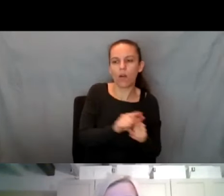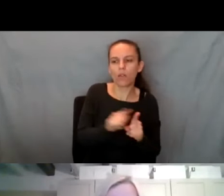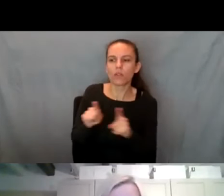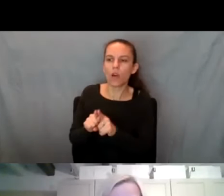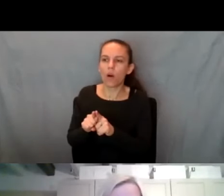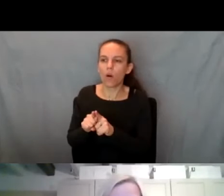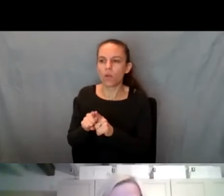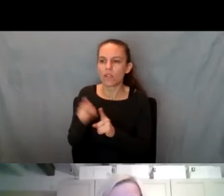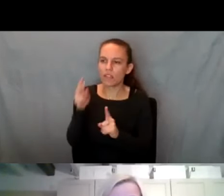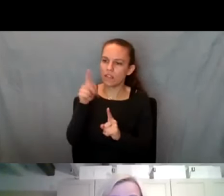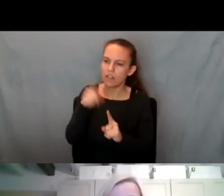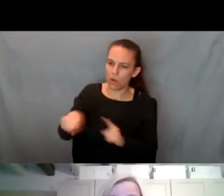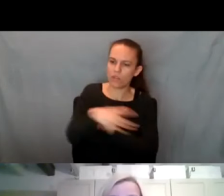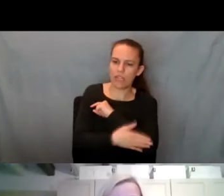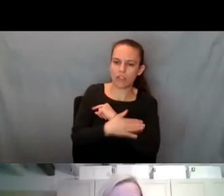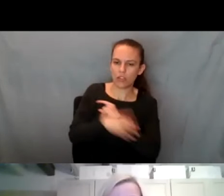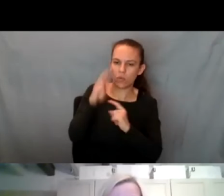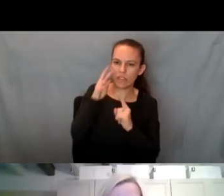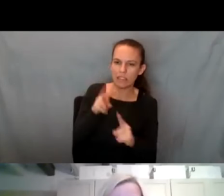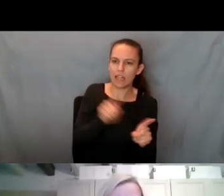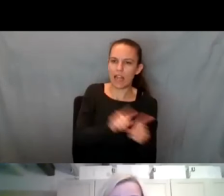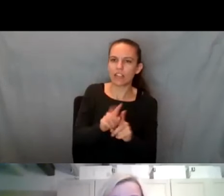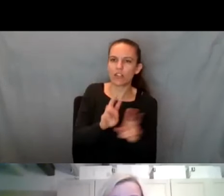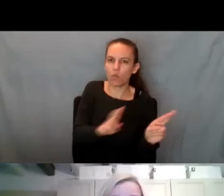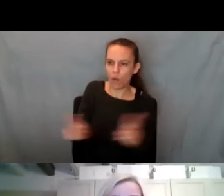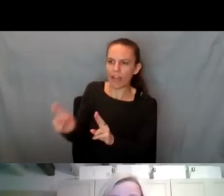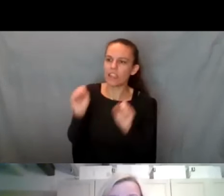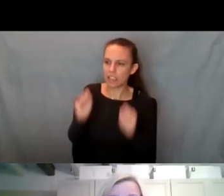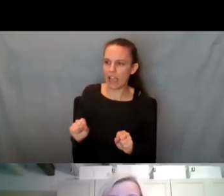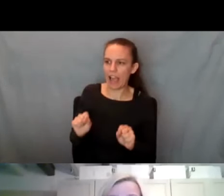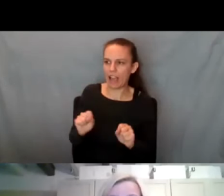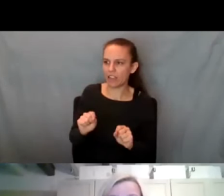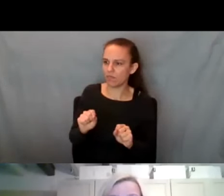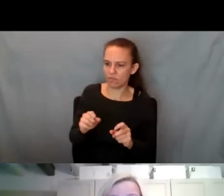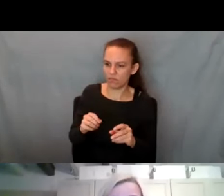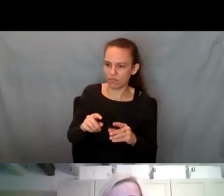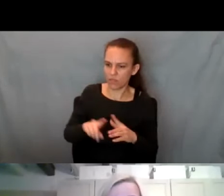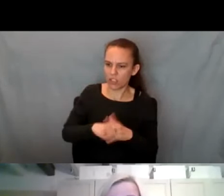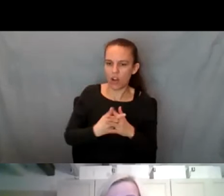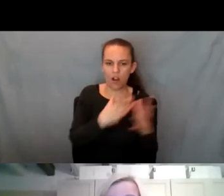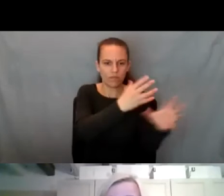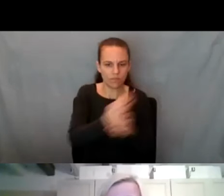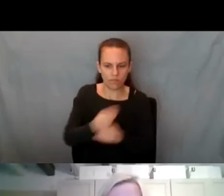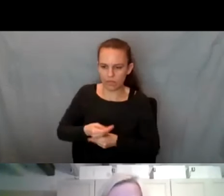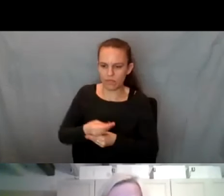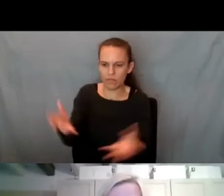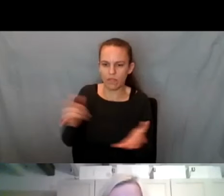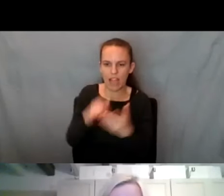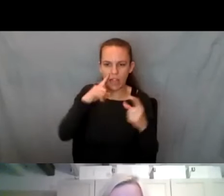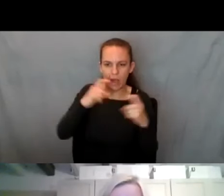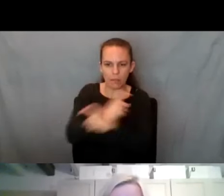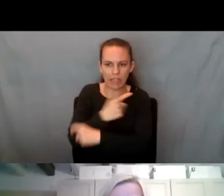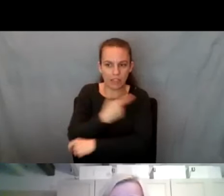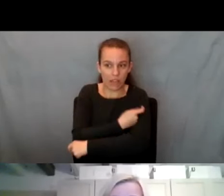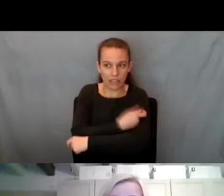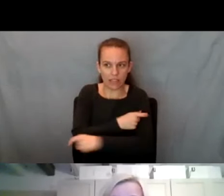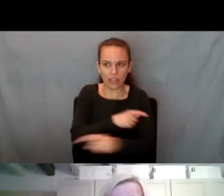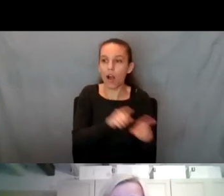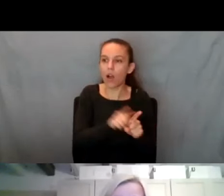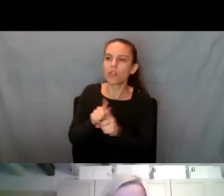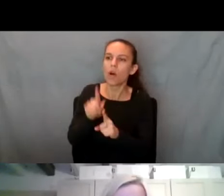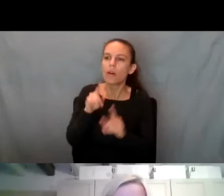seen as ready to be able to roll out this complex vaccine. And then also an indicative allocation for